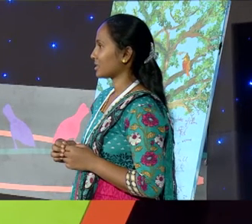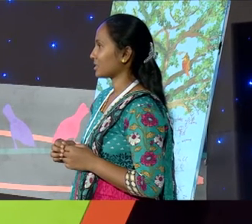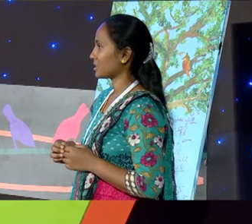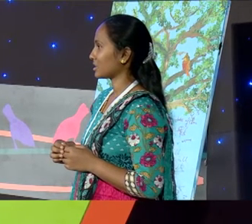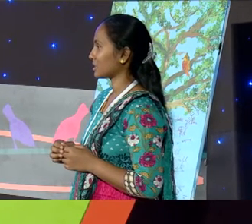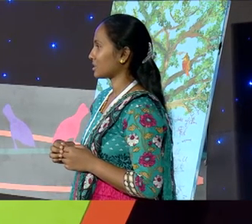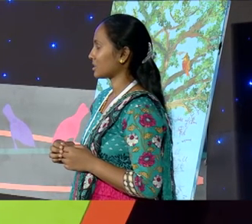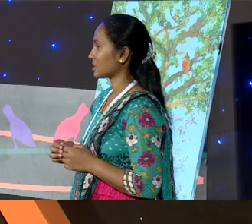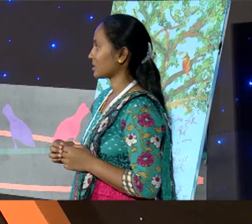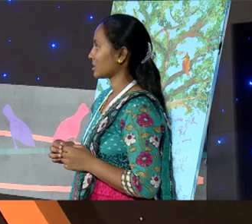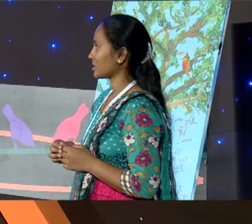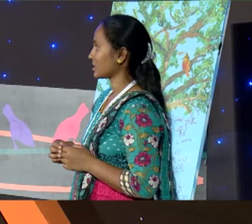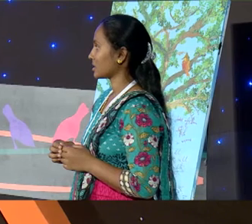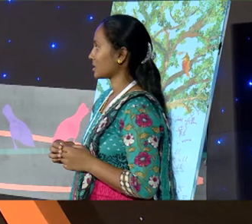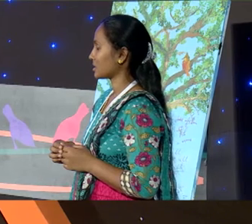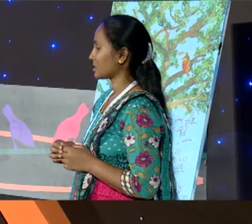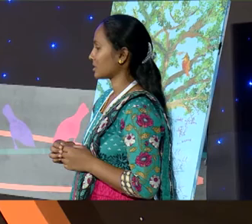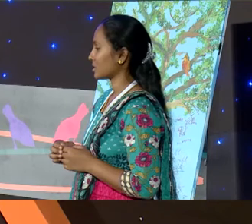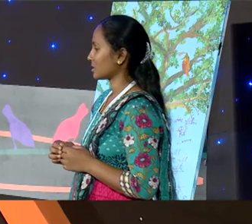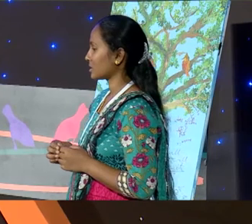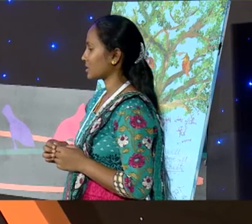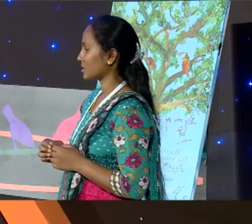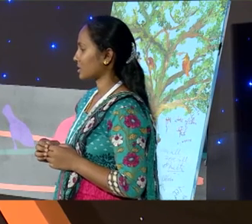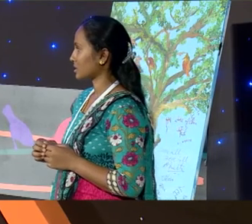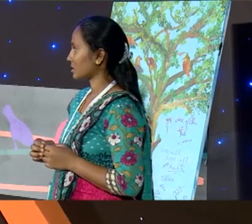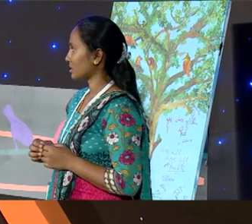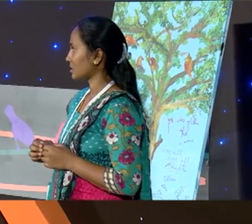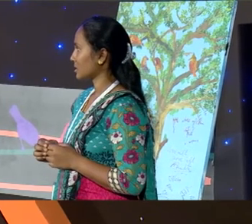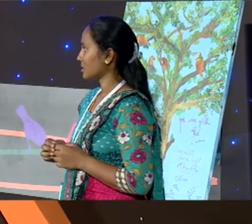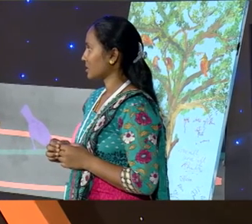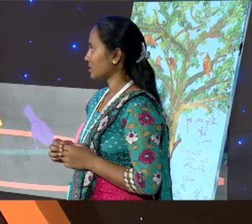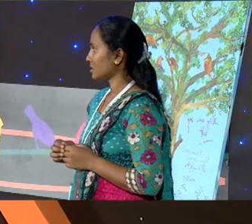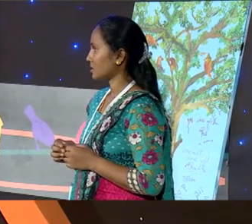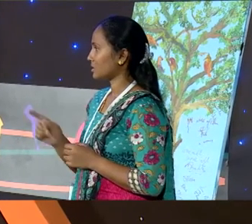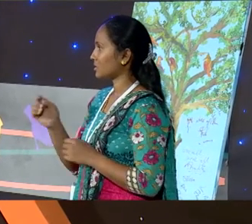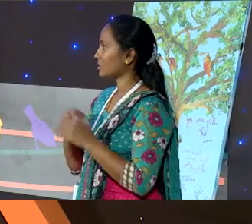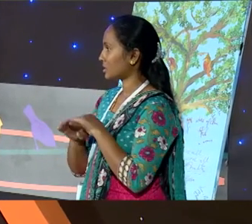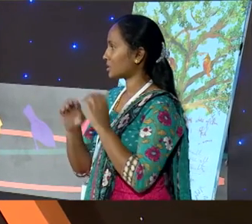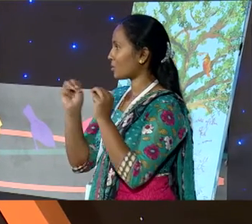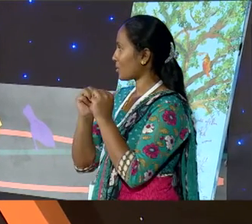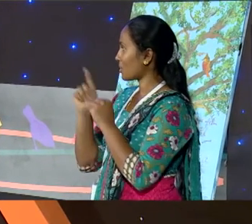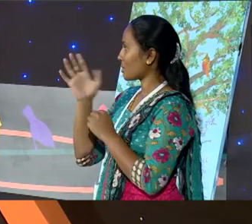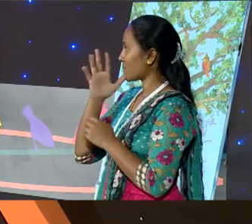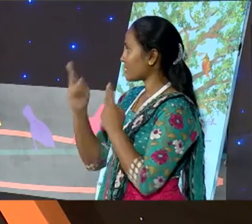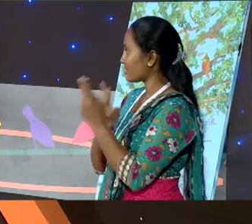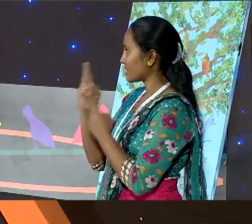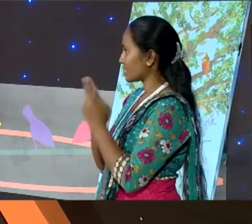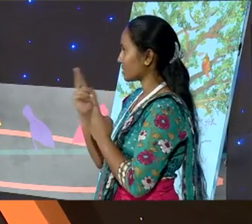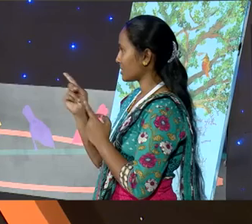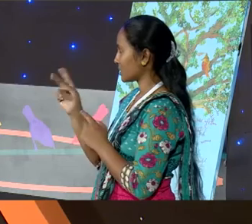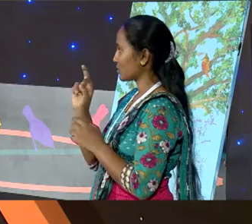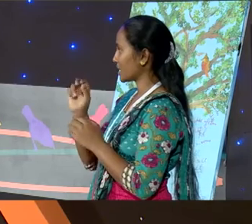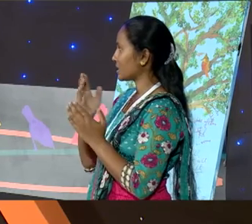to a wheelchair user being taken in, and they felt that he should be going to a special school. I was in Bombay then, and my mom visited at least 20